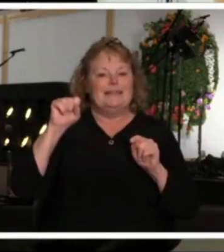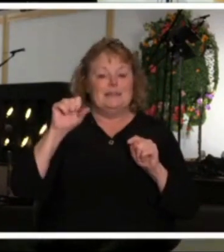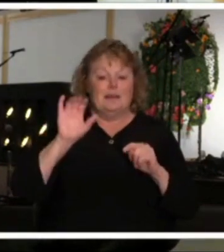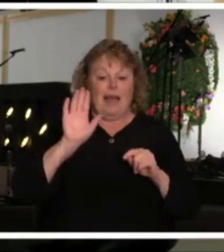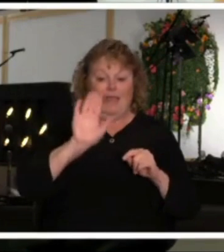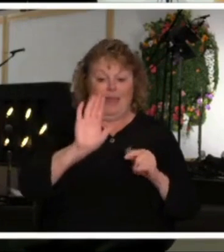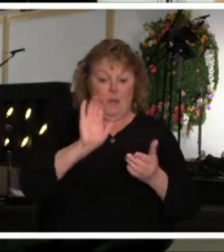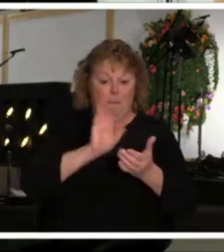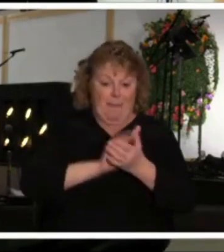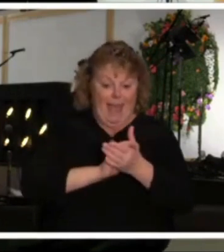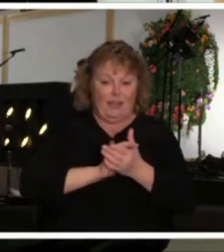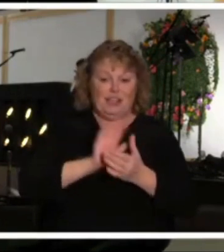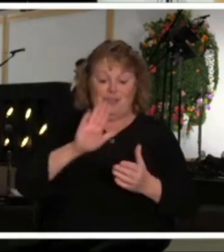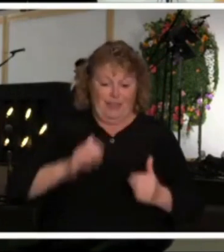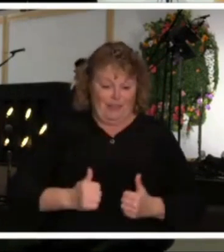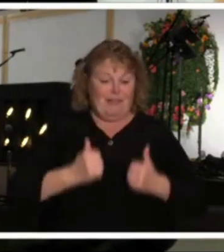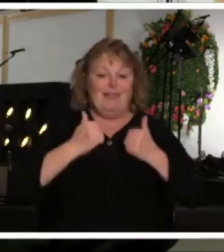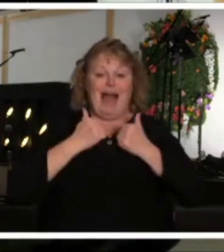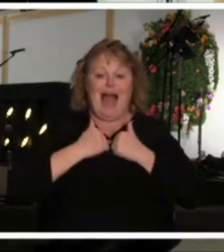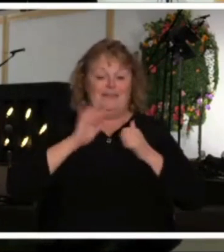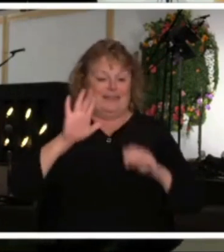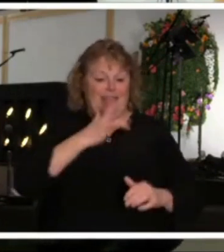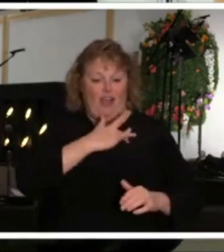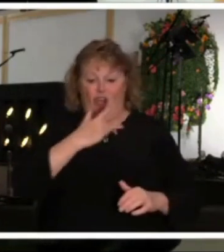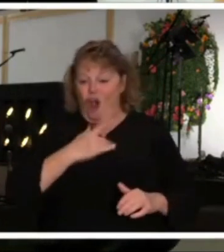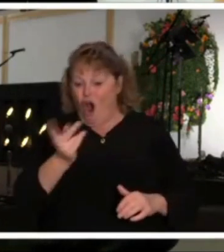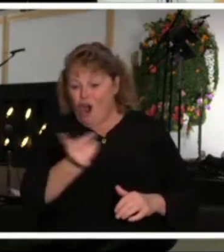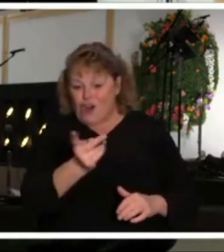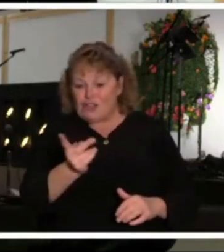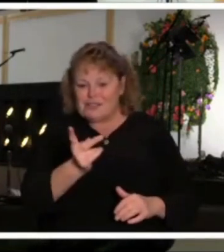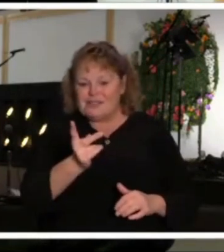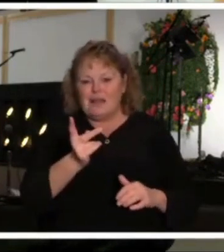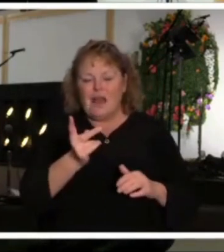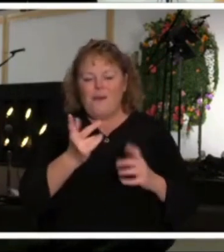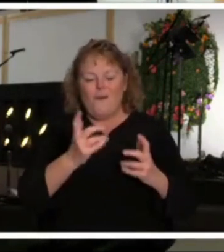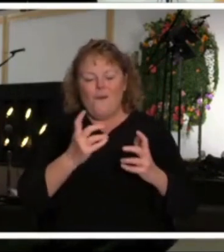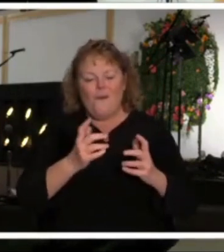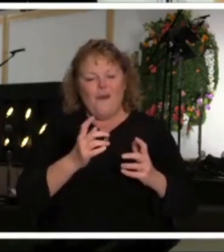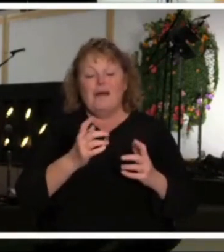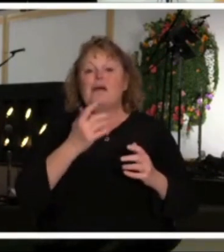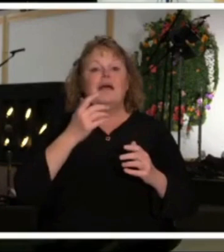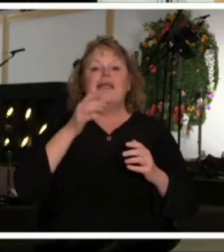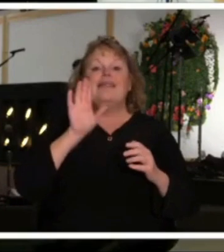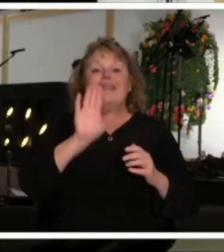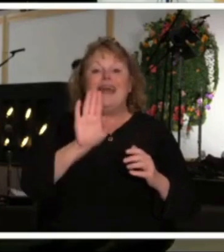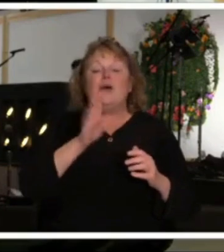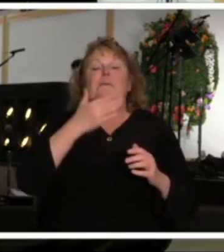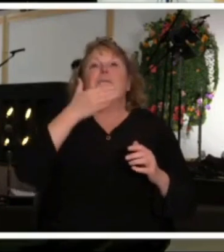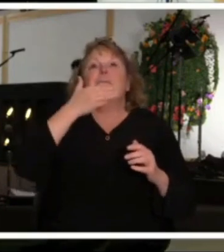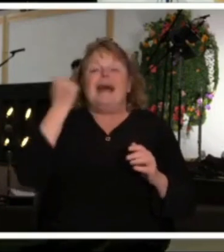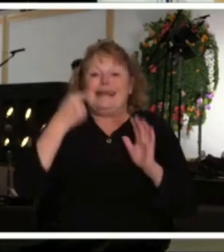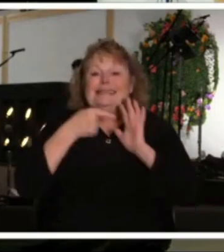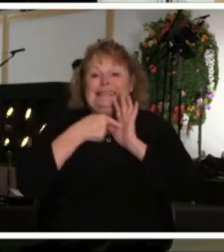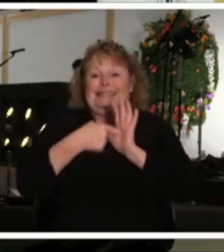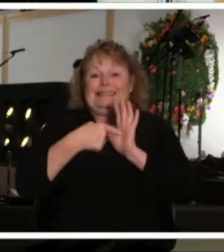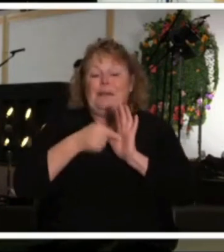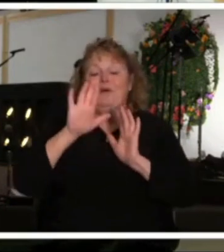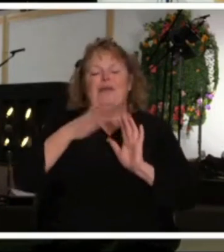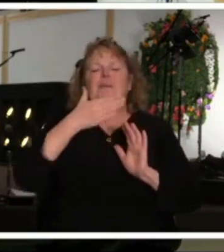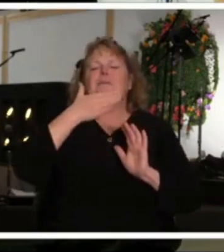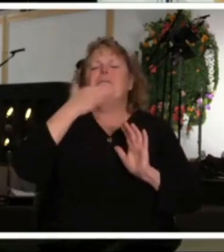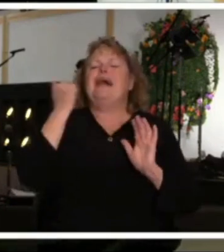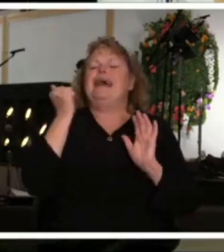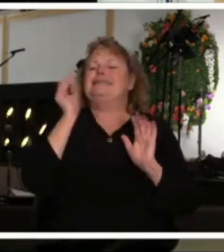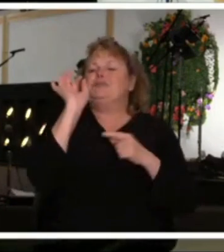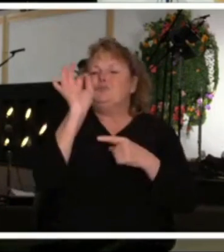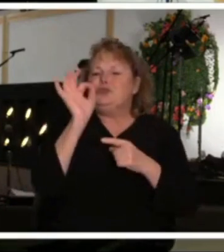marriage and their lives, and you have molded them in such a way that probably the greatest example they are is the greatest message they give is the example of